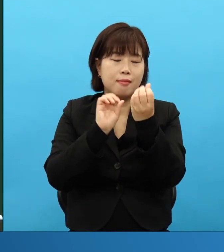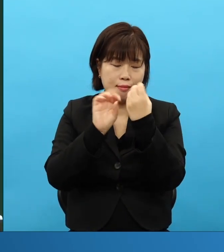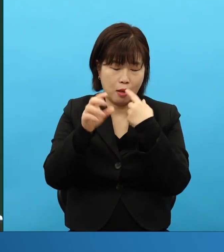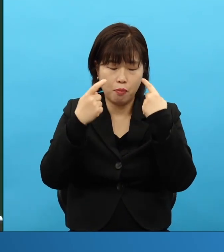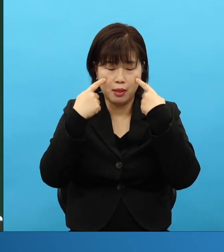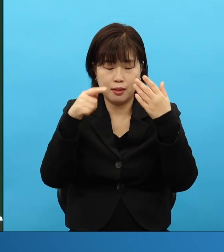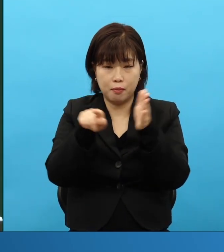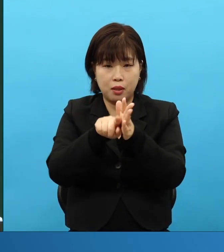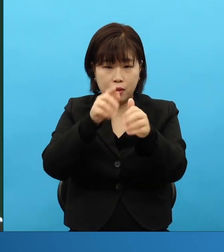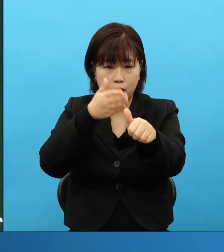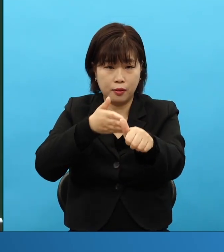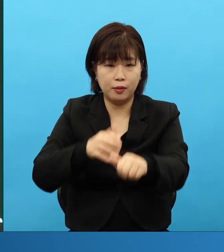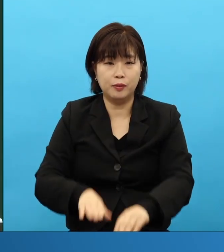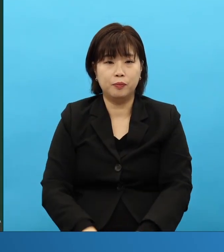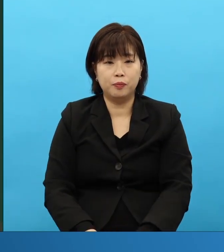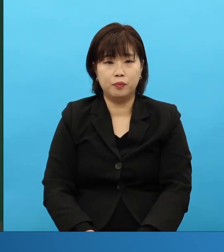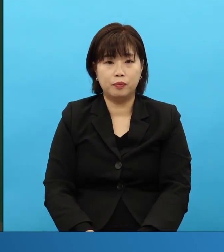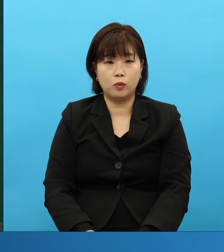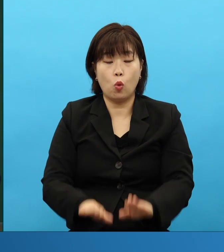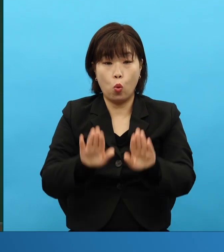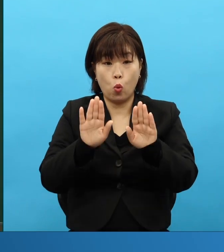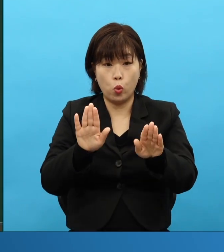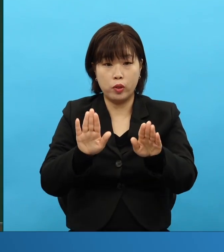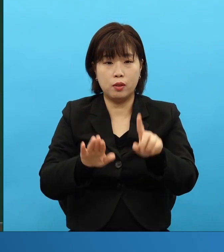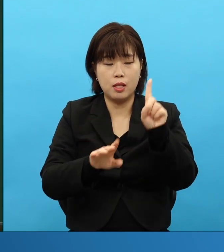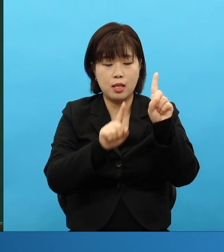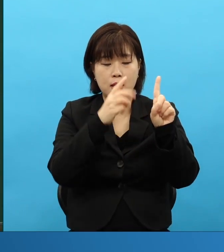of this at all.